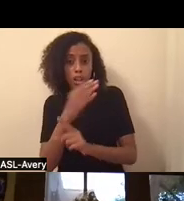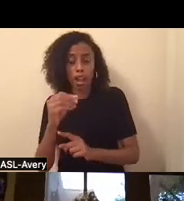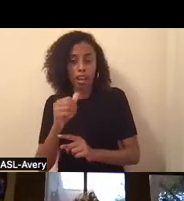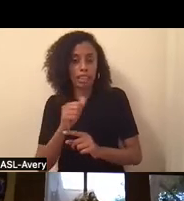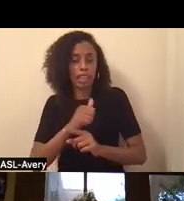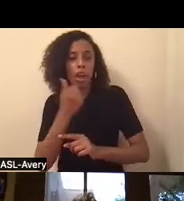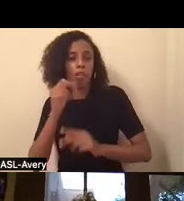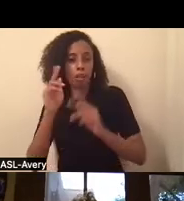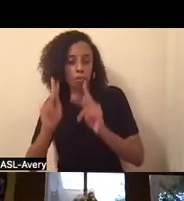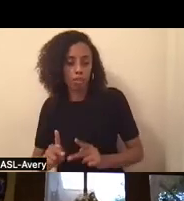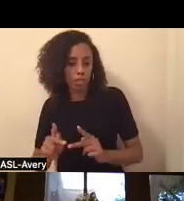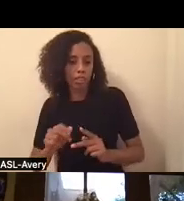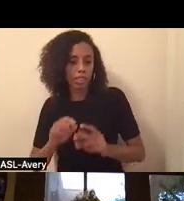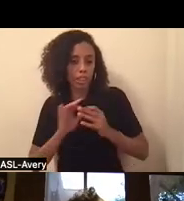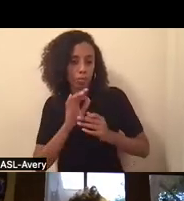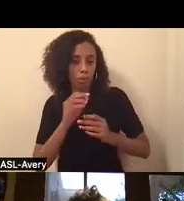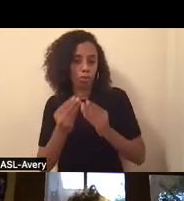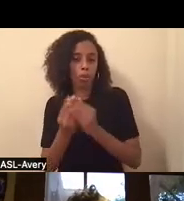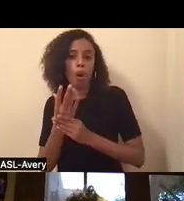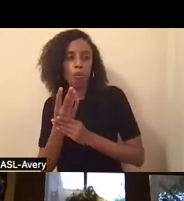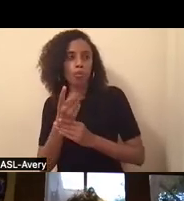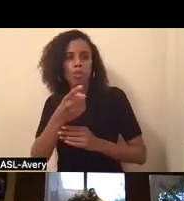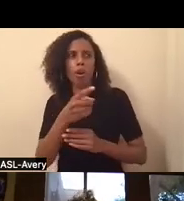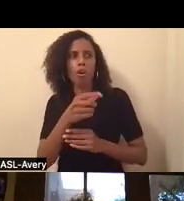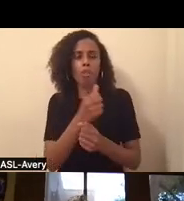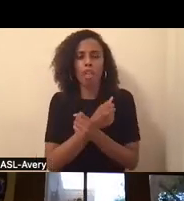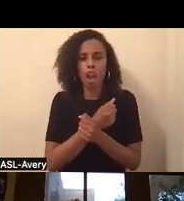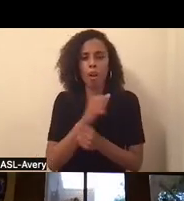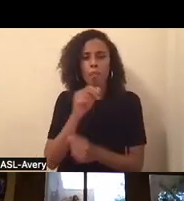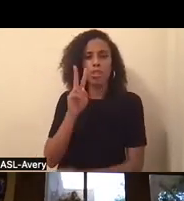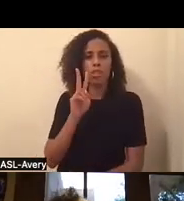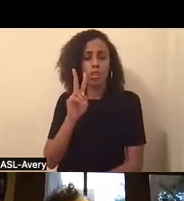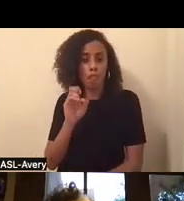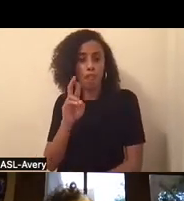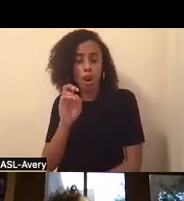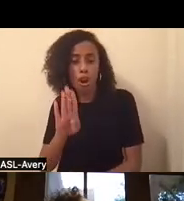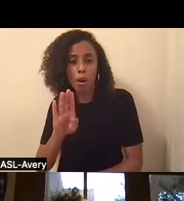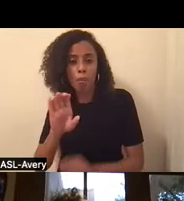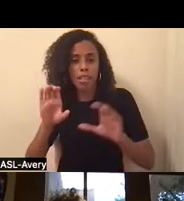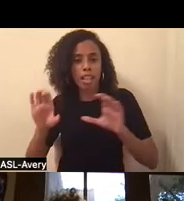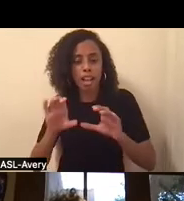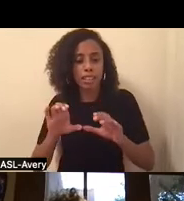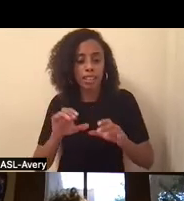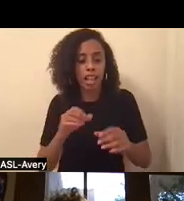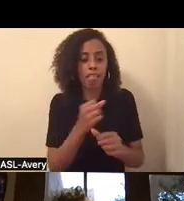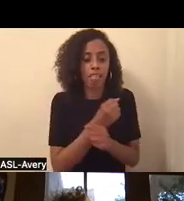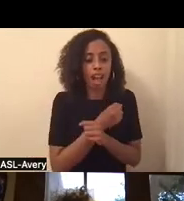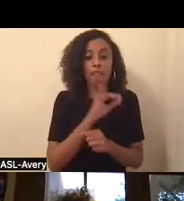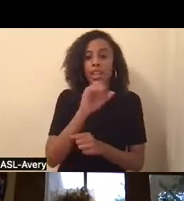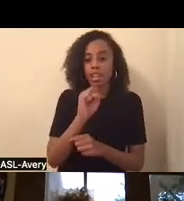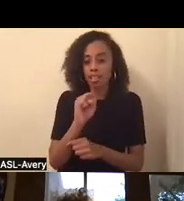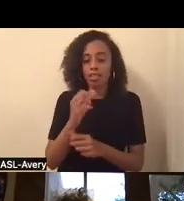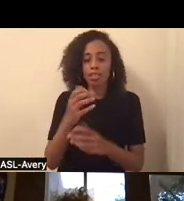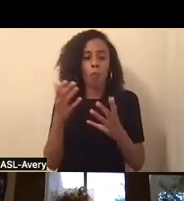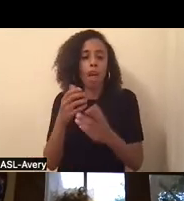an action. It's the steps that you take. She says that love is as love does. Love